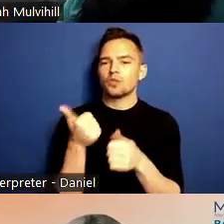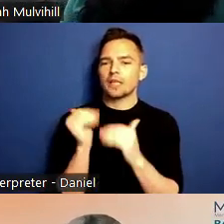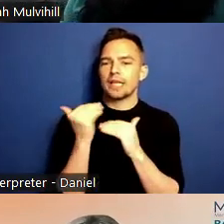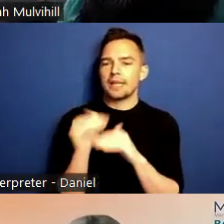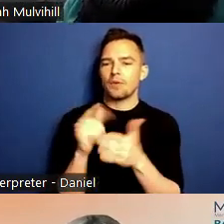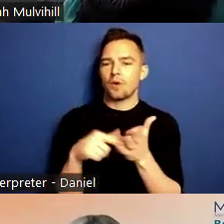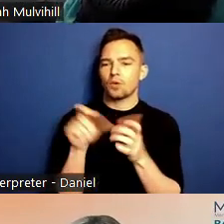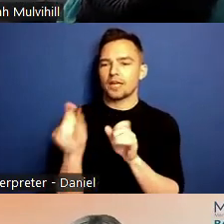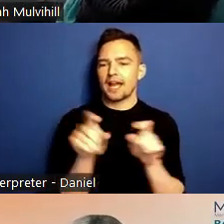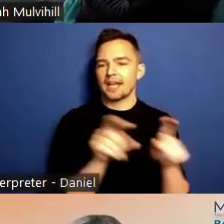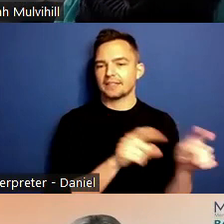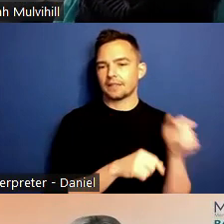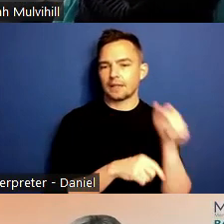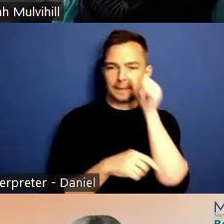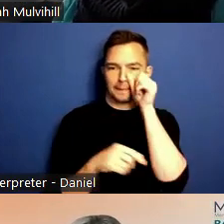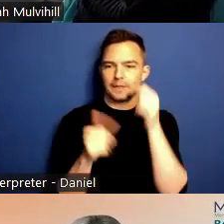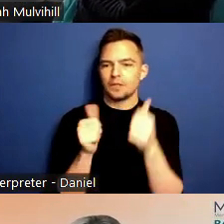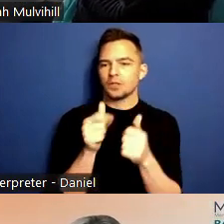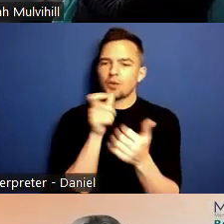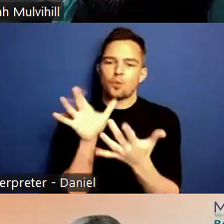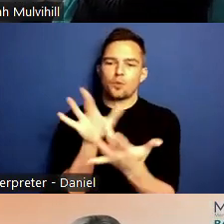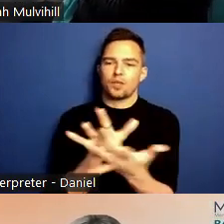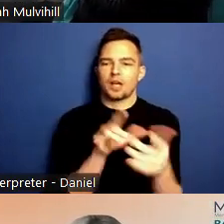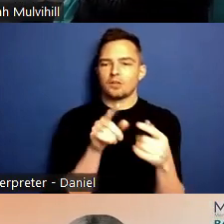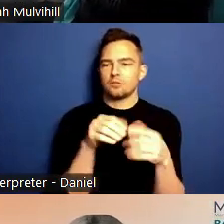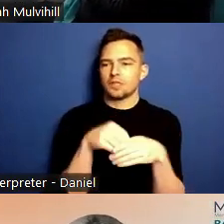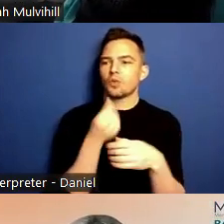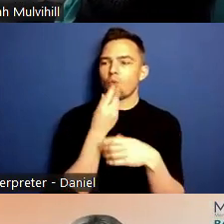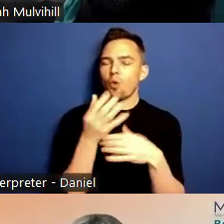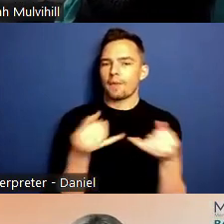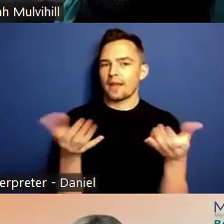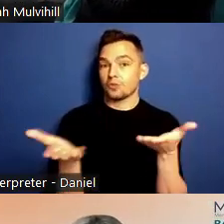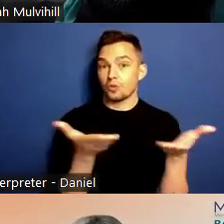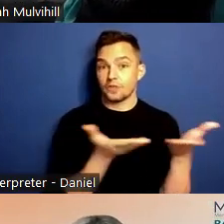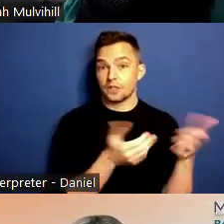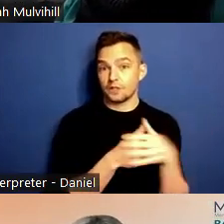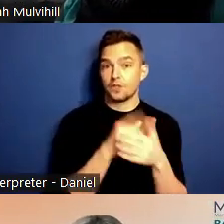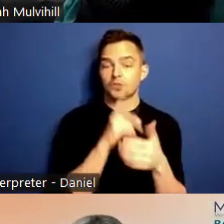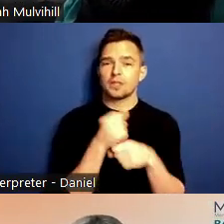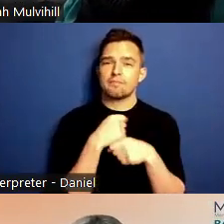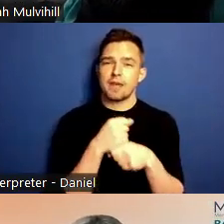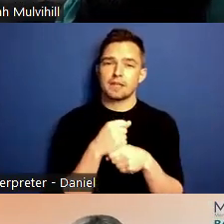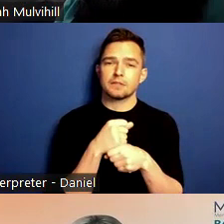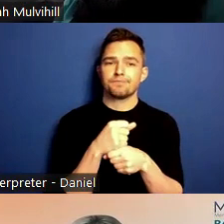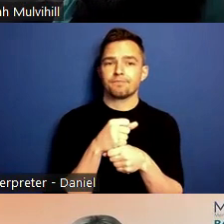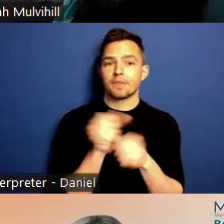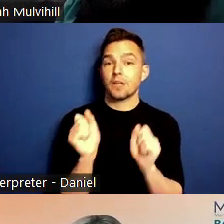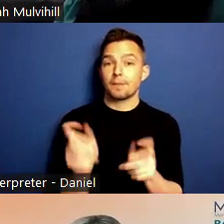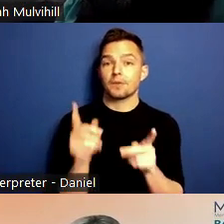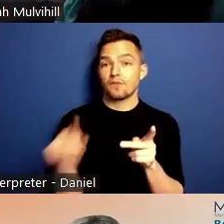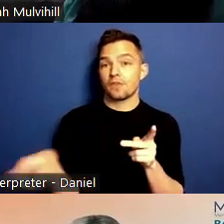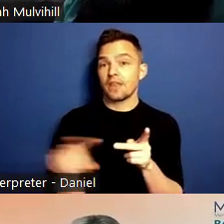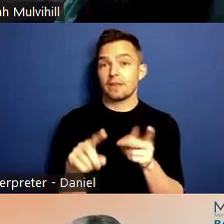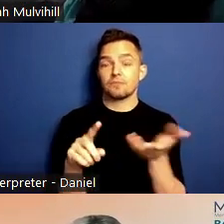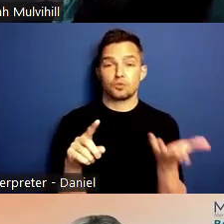of those who reach out to our warm line service to really create an opportunity for them to